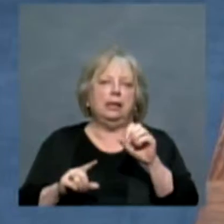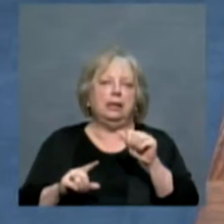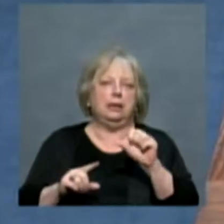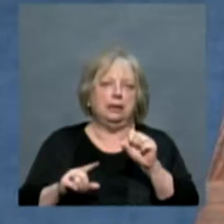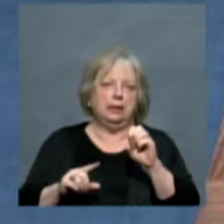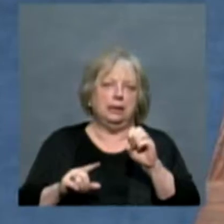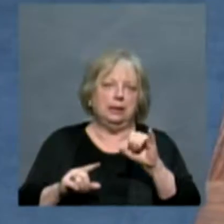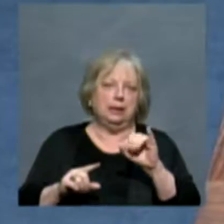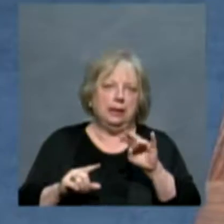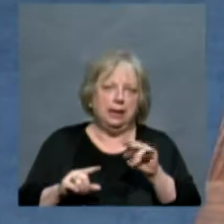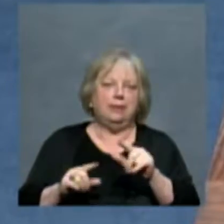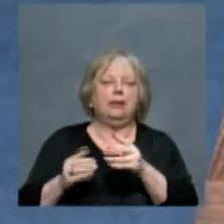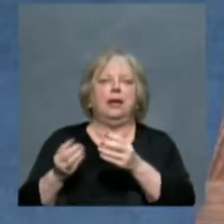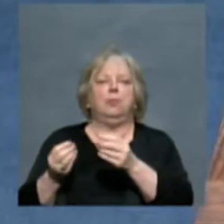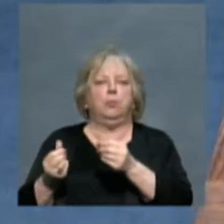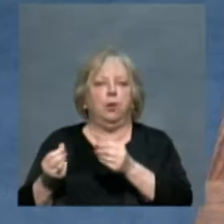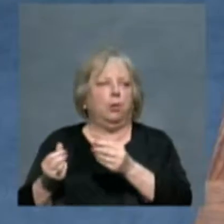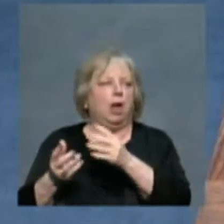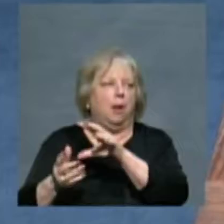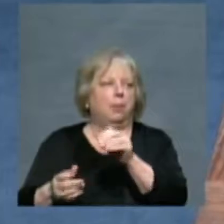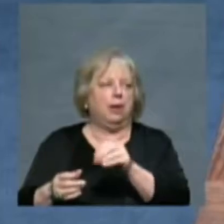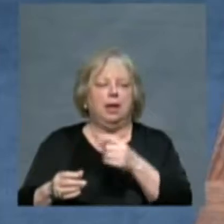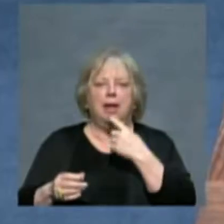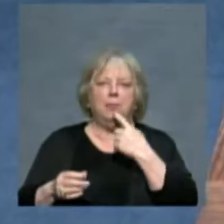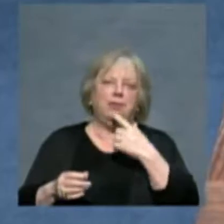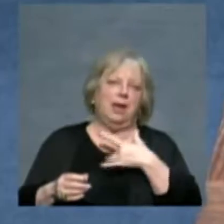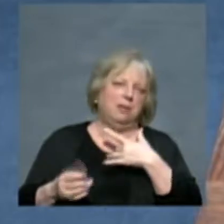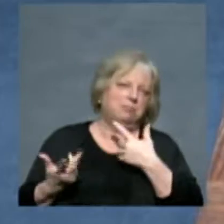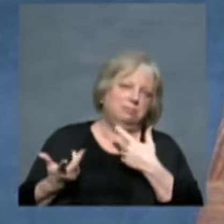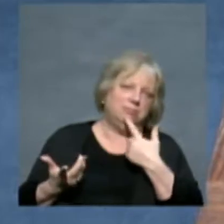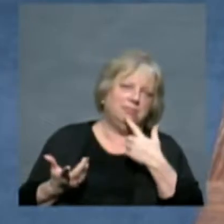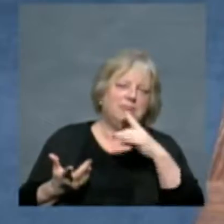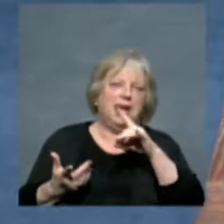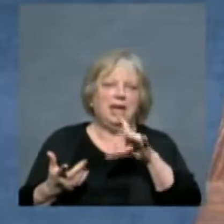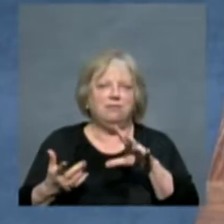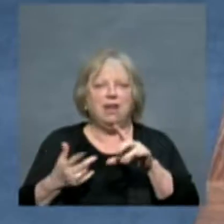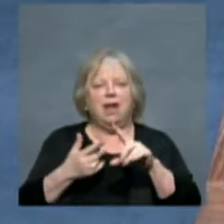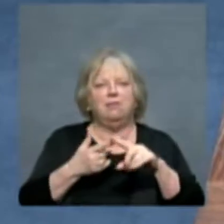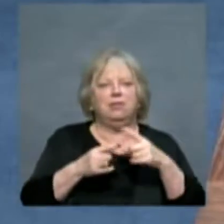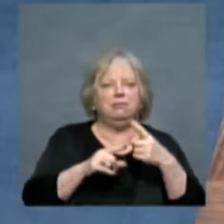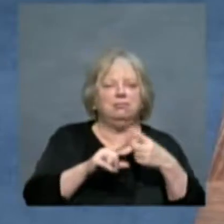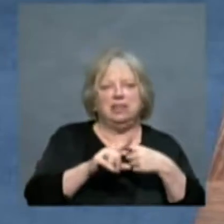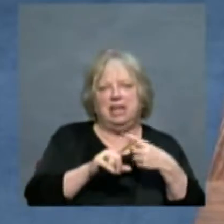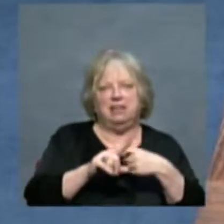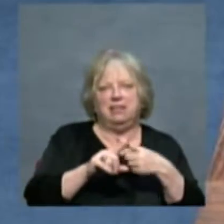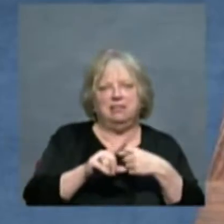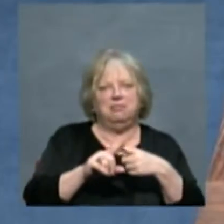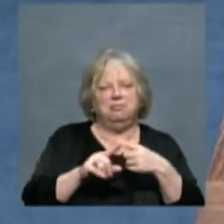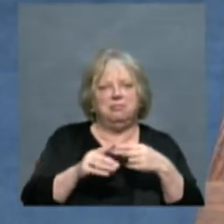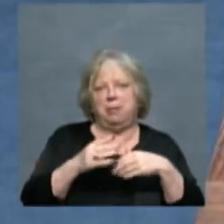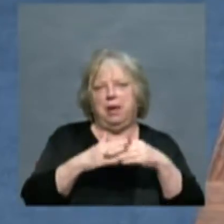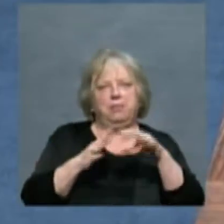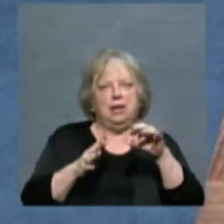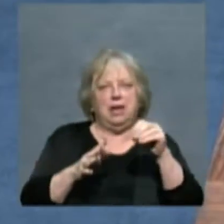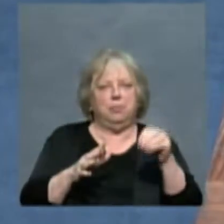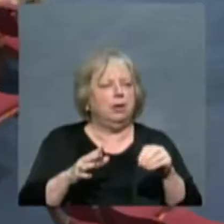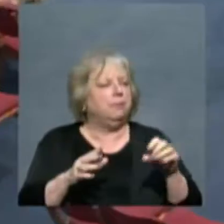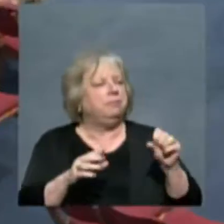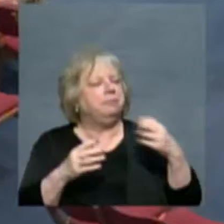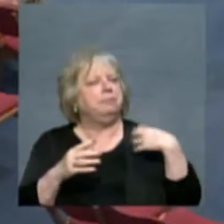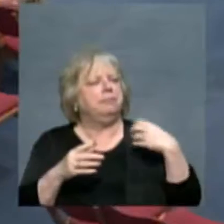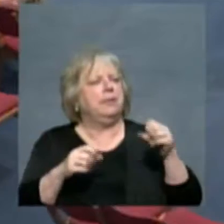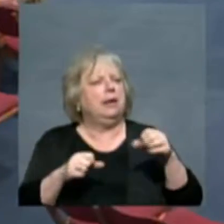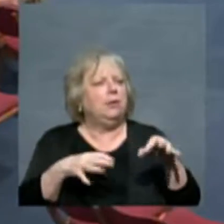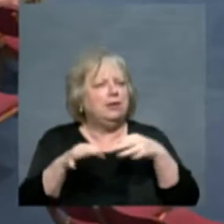leased properties. Probably, I'm gonna say 85 to the least, 90%. Okay, can you explain what you